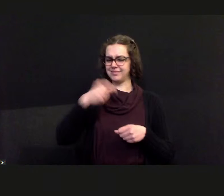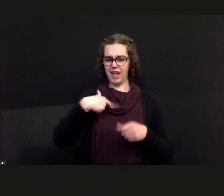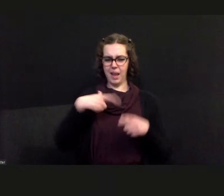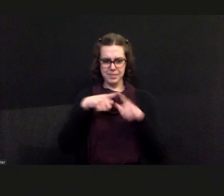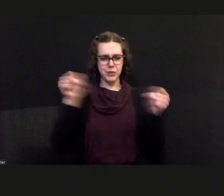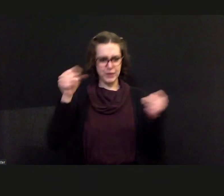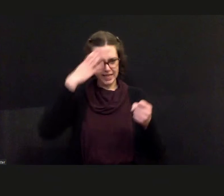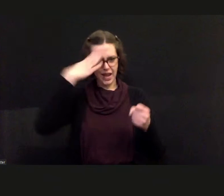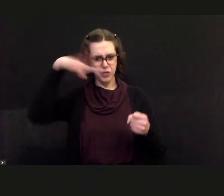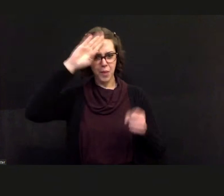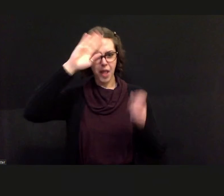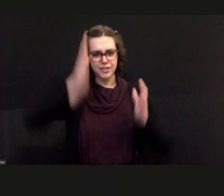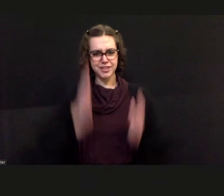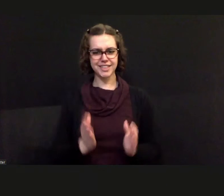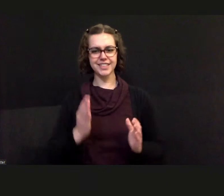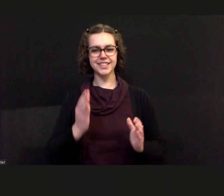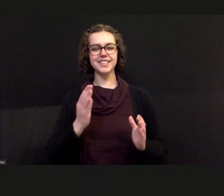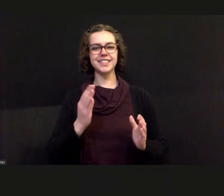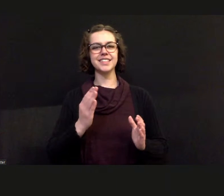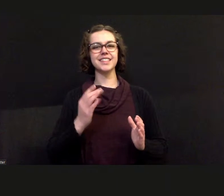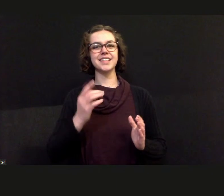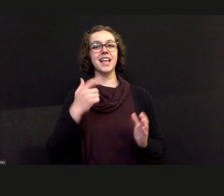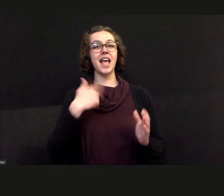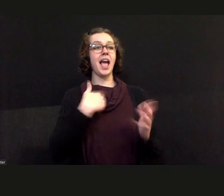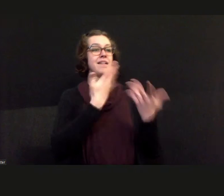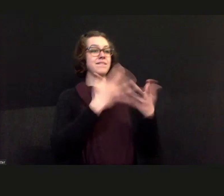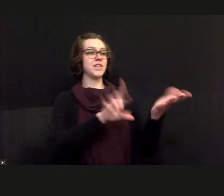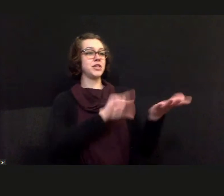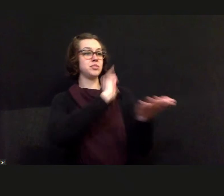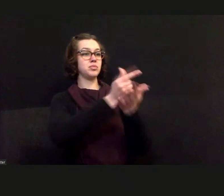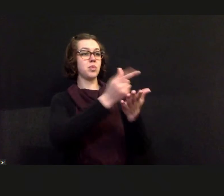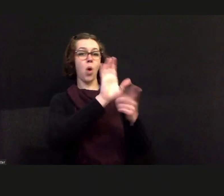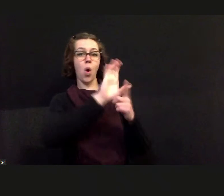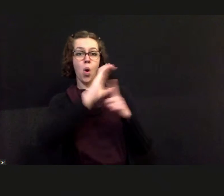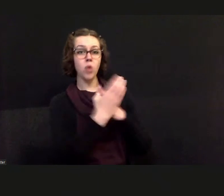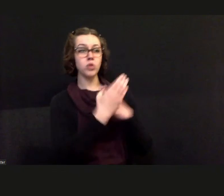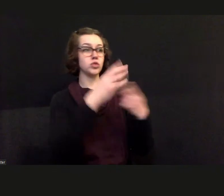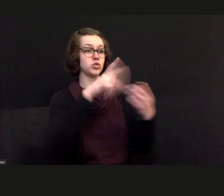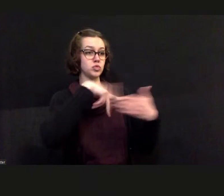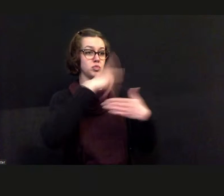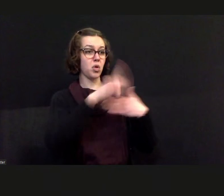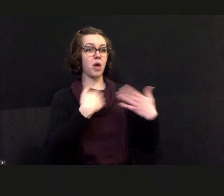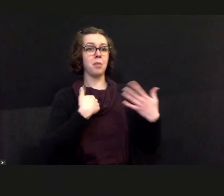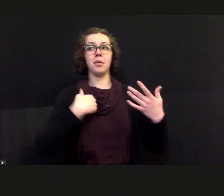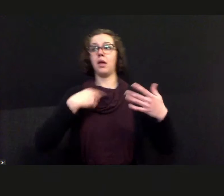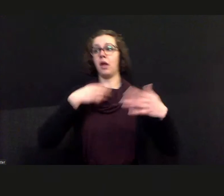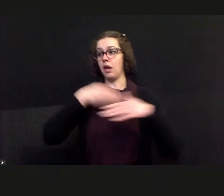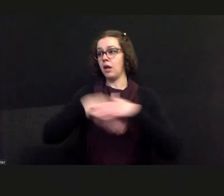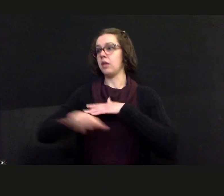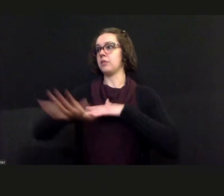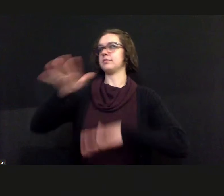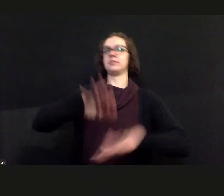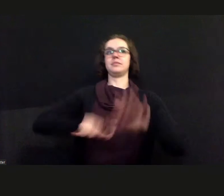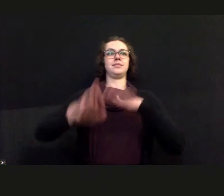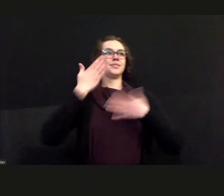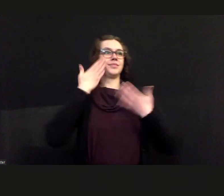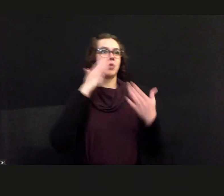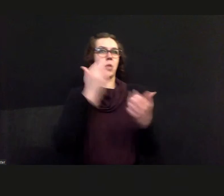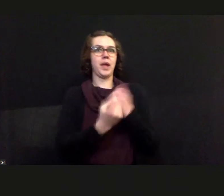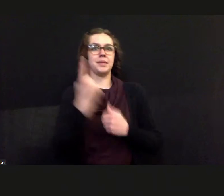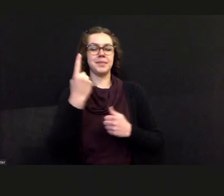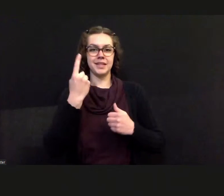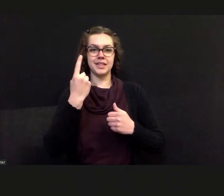anthropologist when I came out of a cultural program and I didn't know anybody. And I have